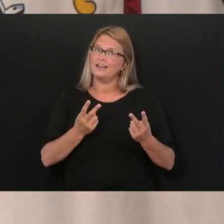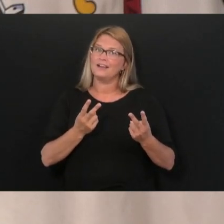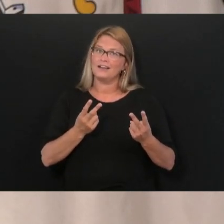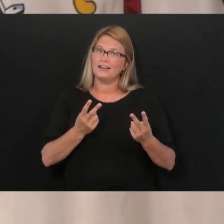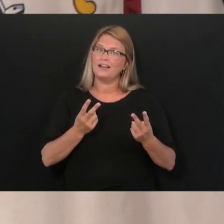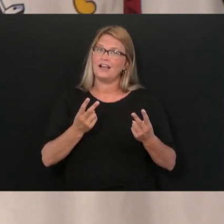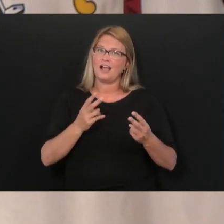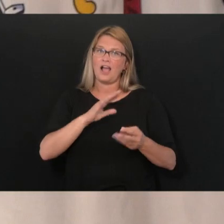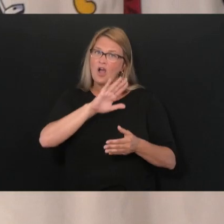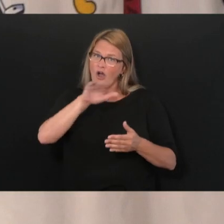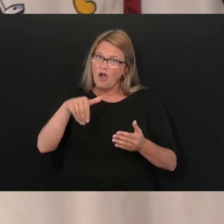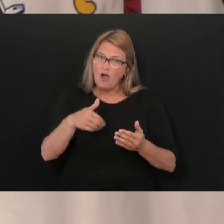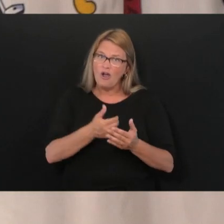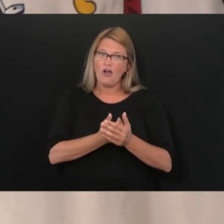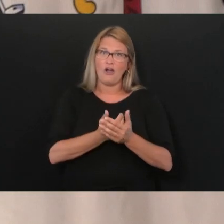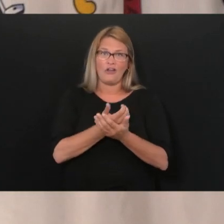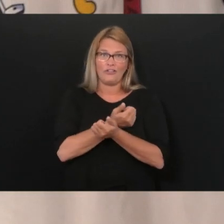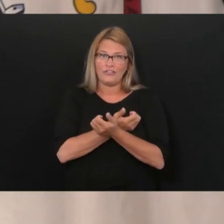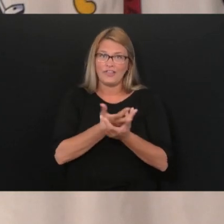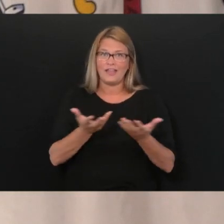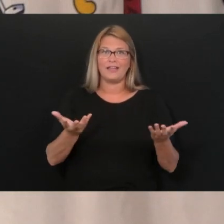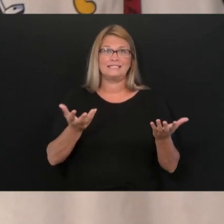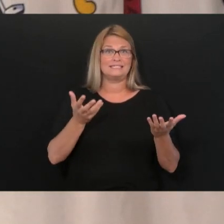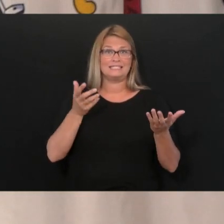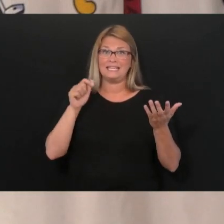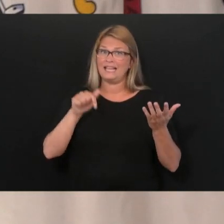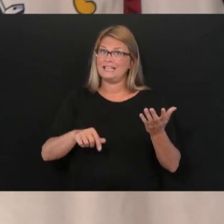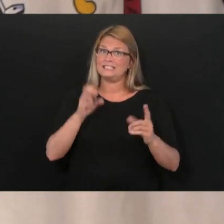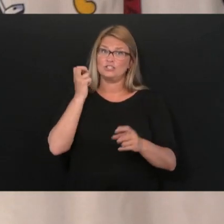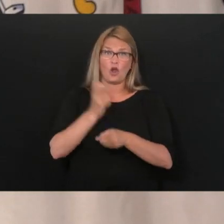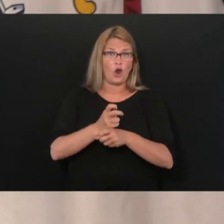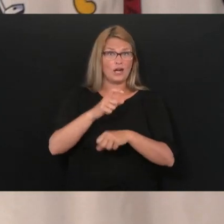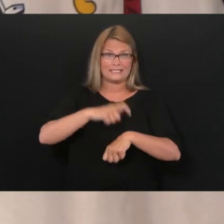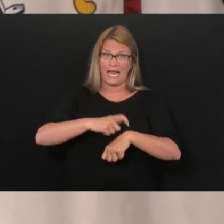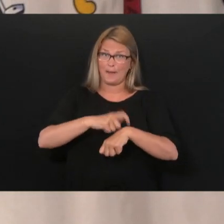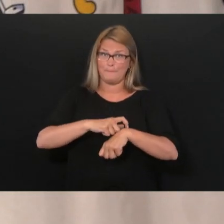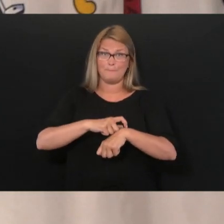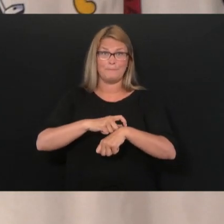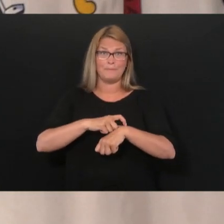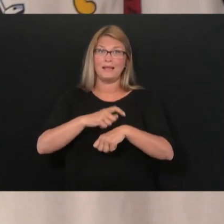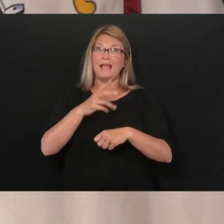all those circumstances, this is horrendously difficult and